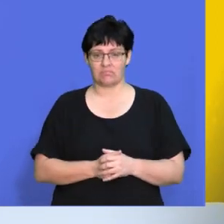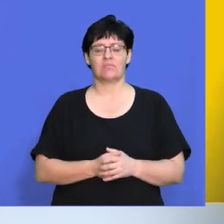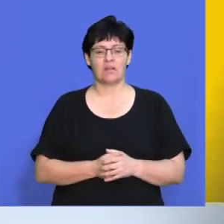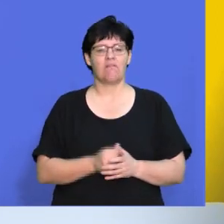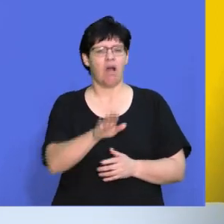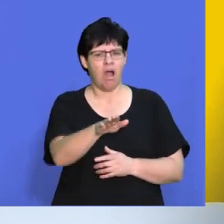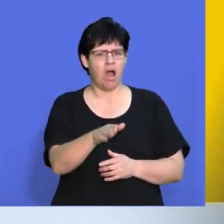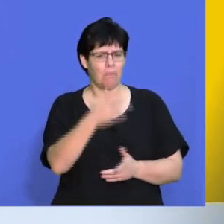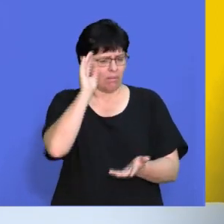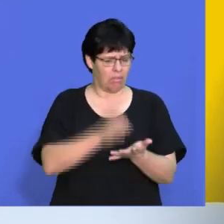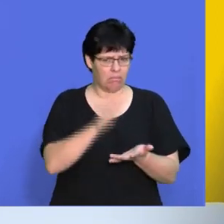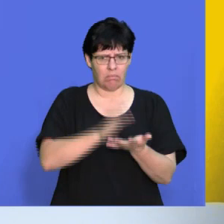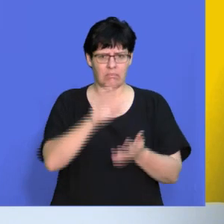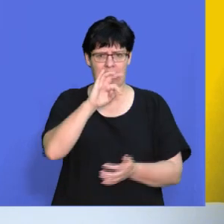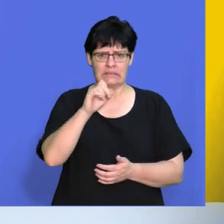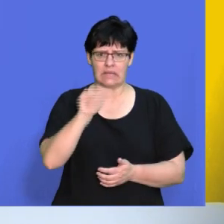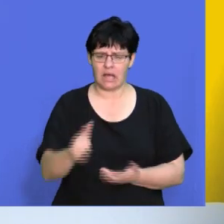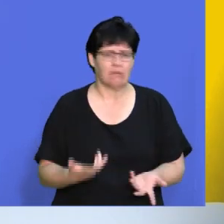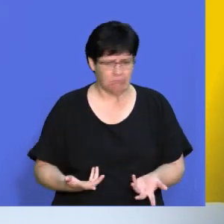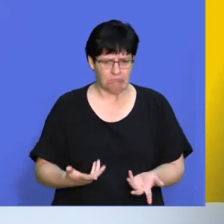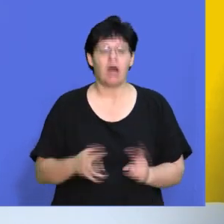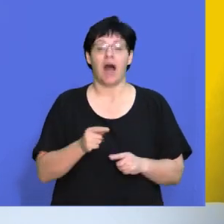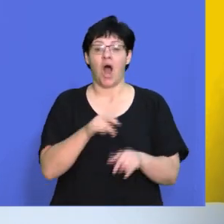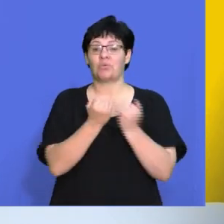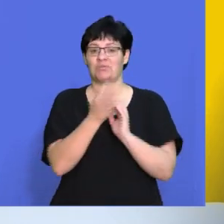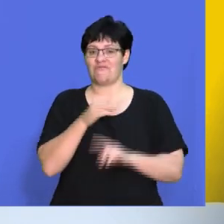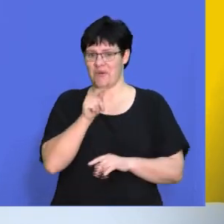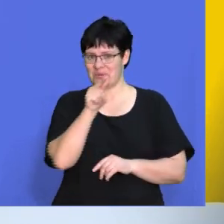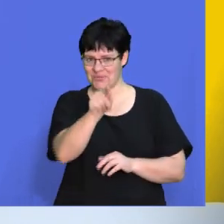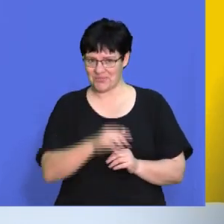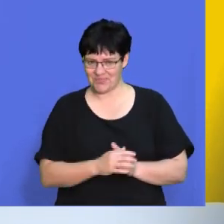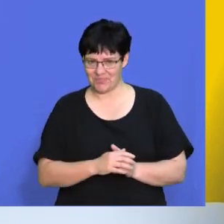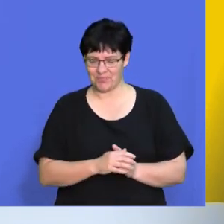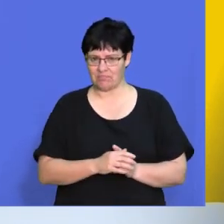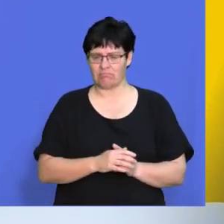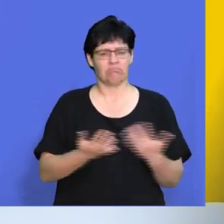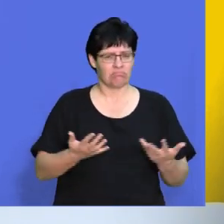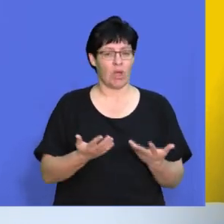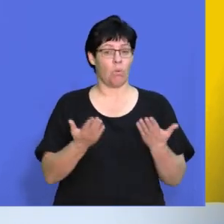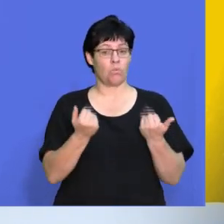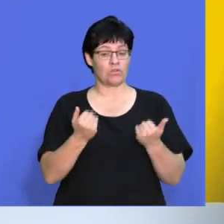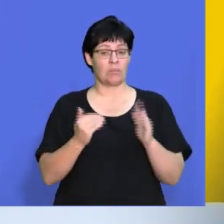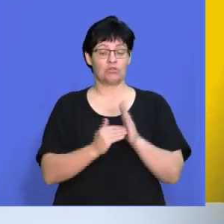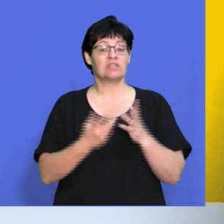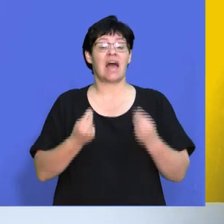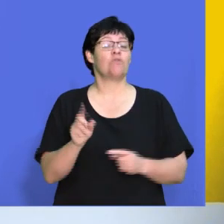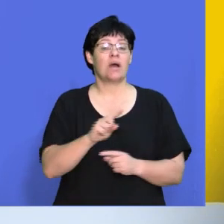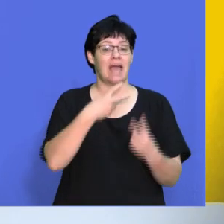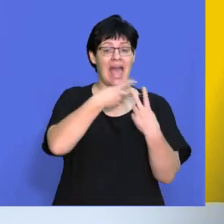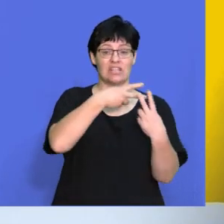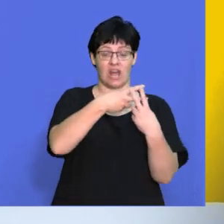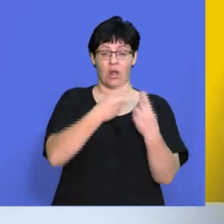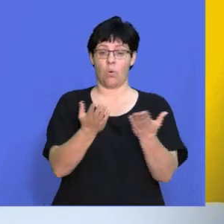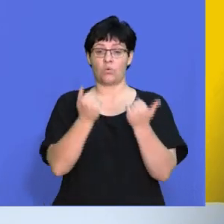you're someone who's constantly running out of data, then this next competition is just for you. Matrix is bringing you the